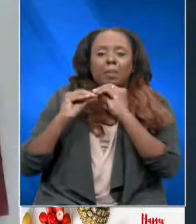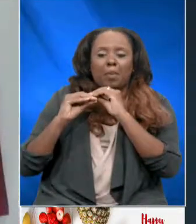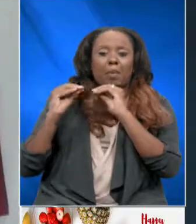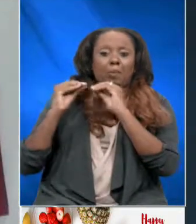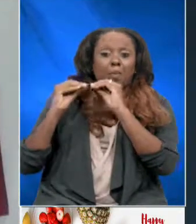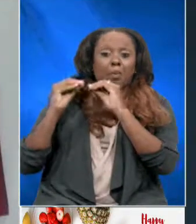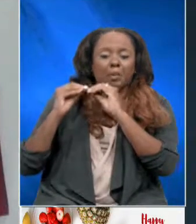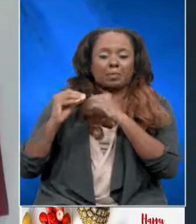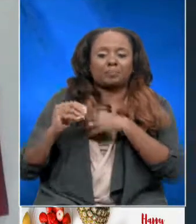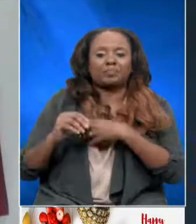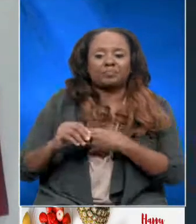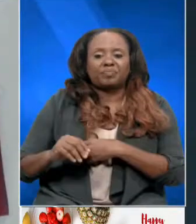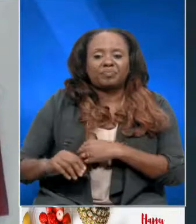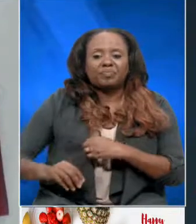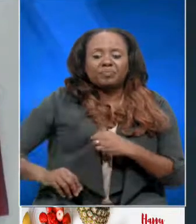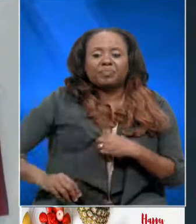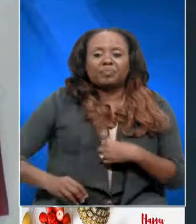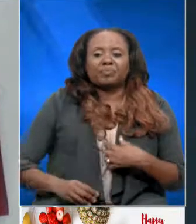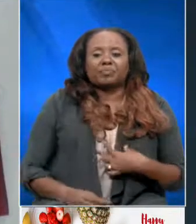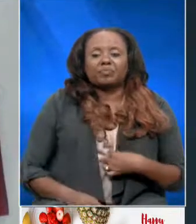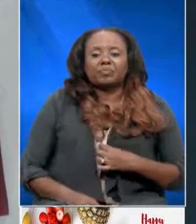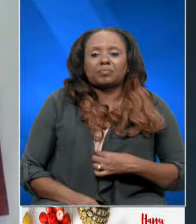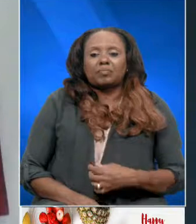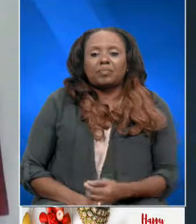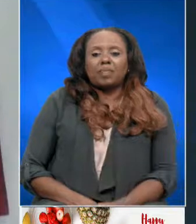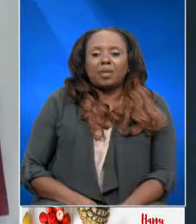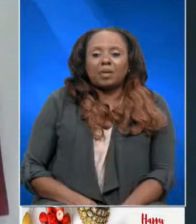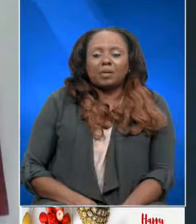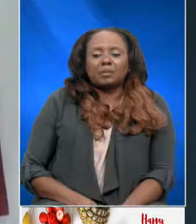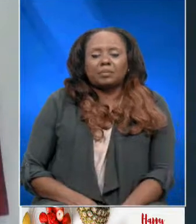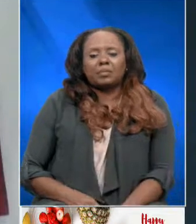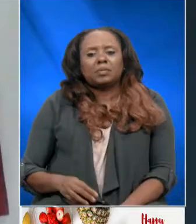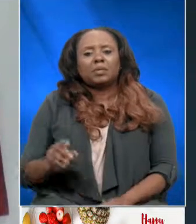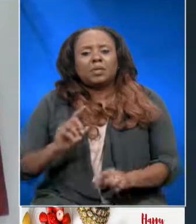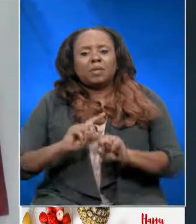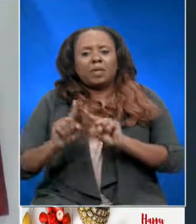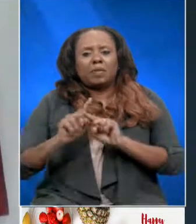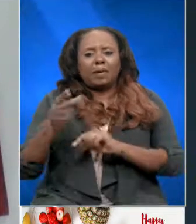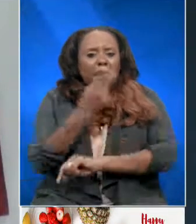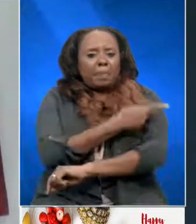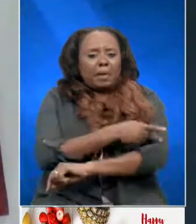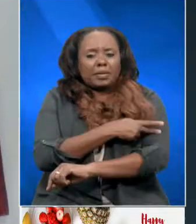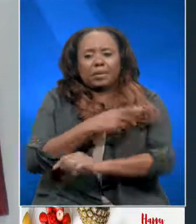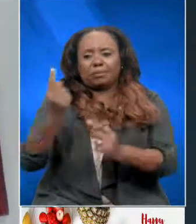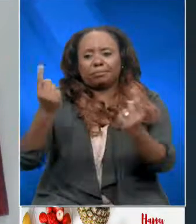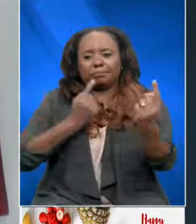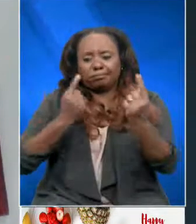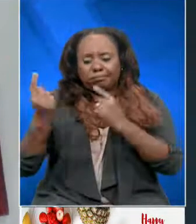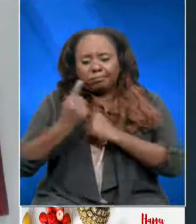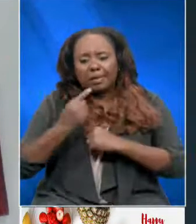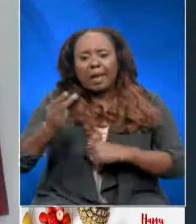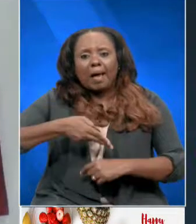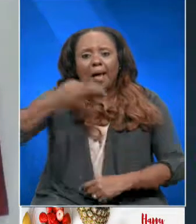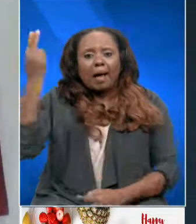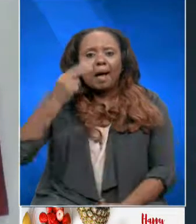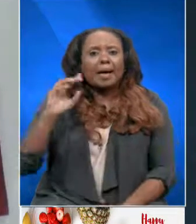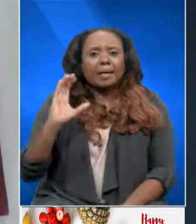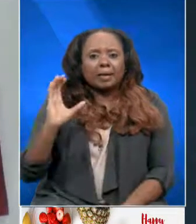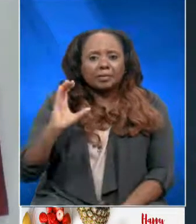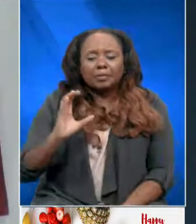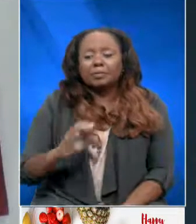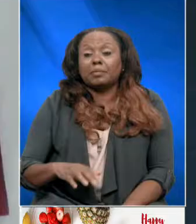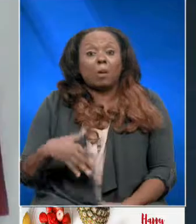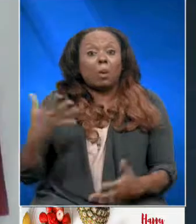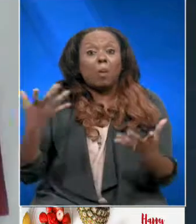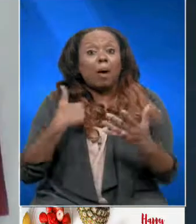So in terms of our cholesterol, seeing patients with high cholesterol is a standard thing, and my approach is to try